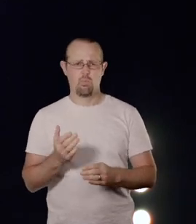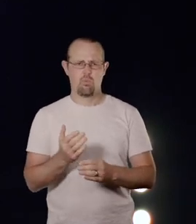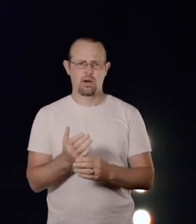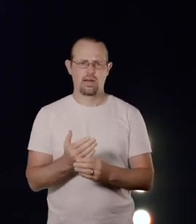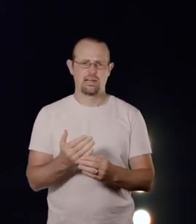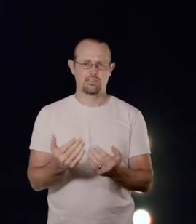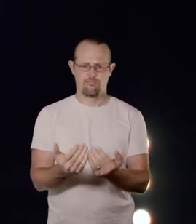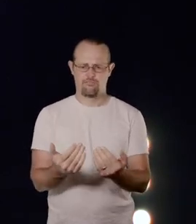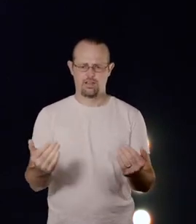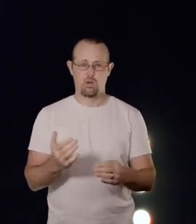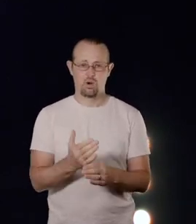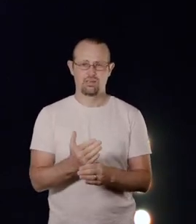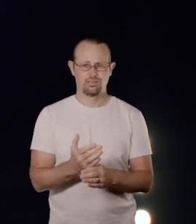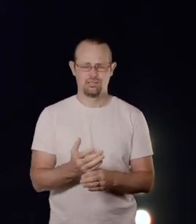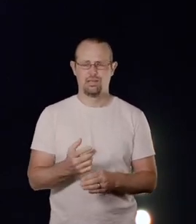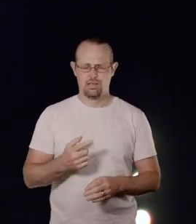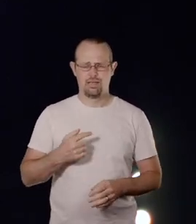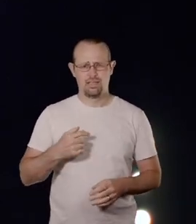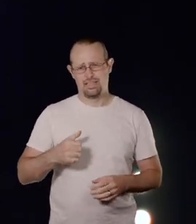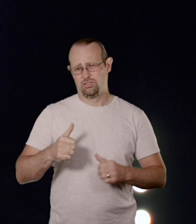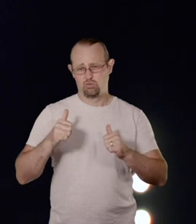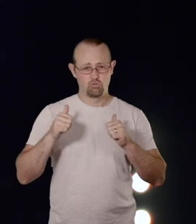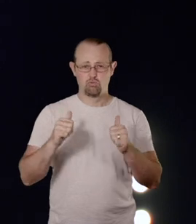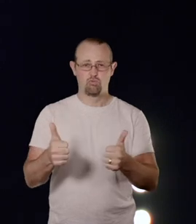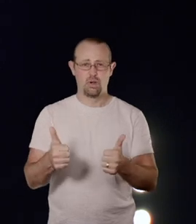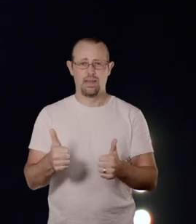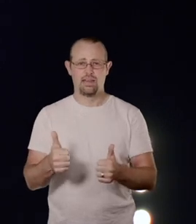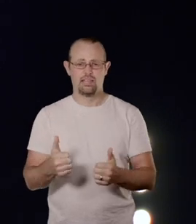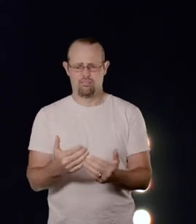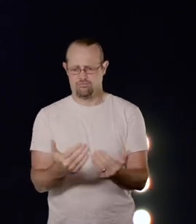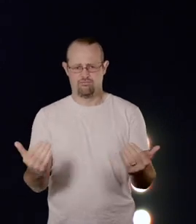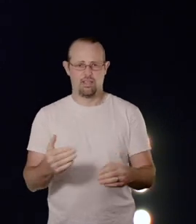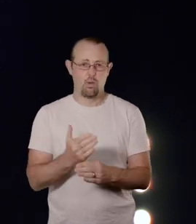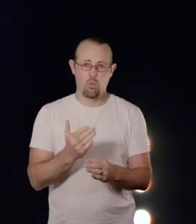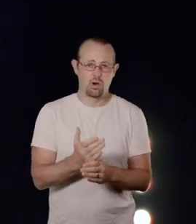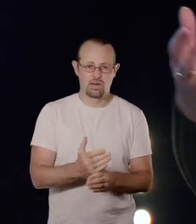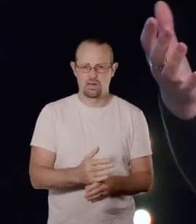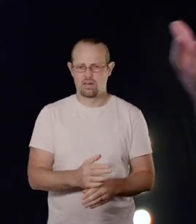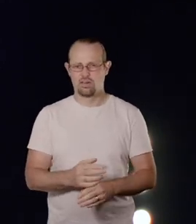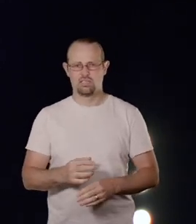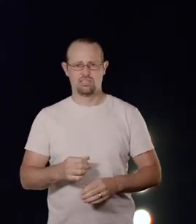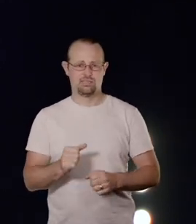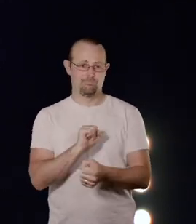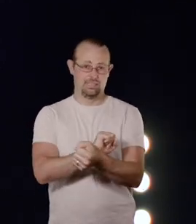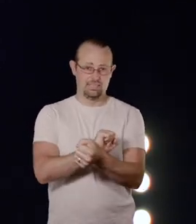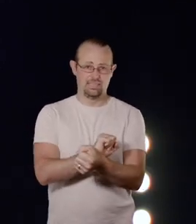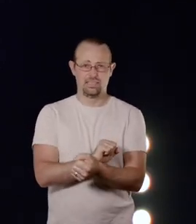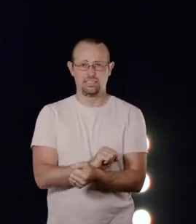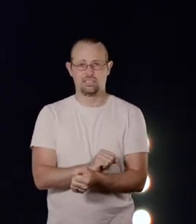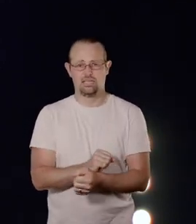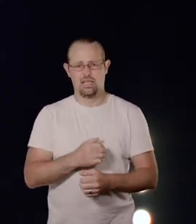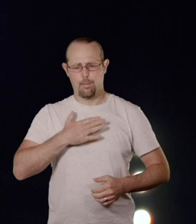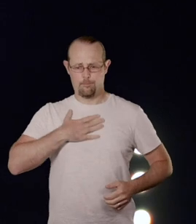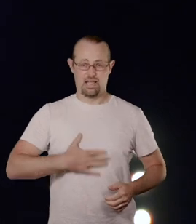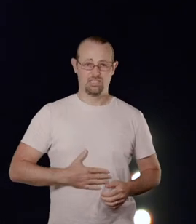retail, to the health services, the security forces, the police, and church pastors. You know, we've just been going full